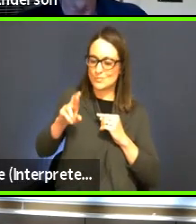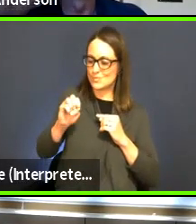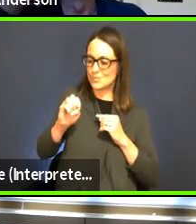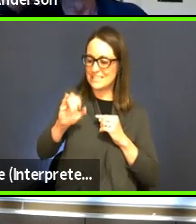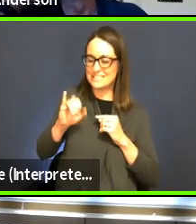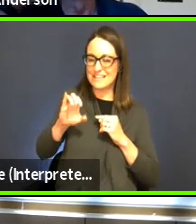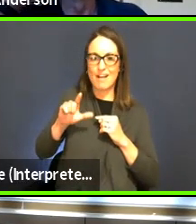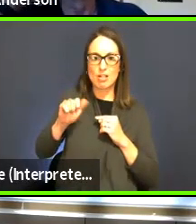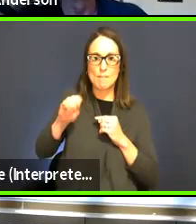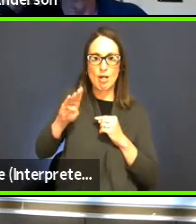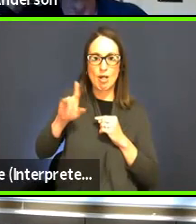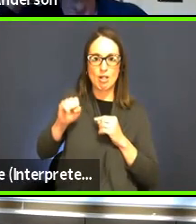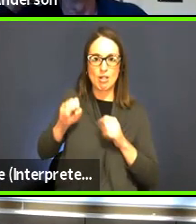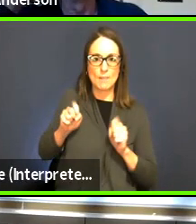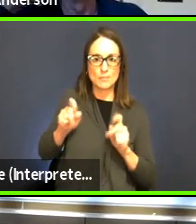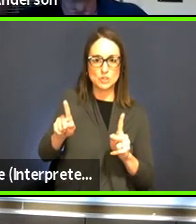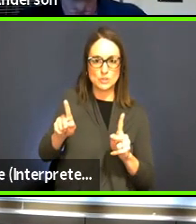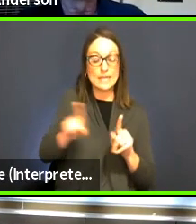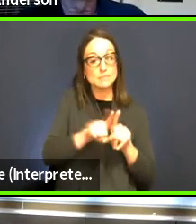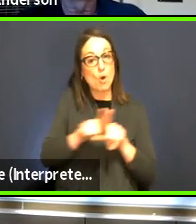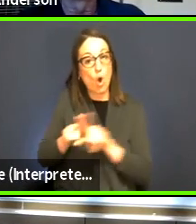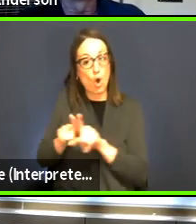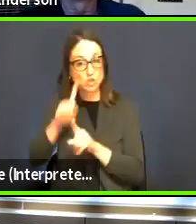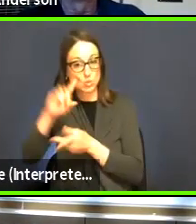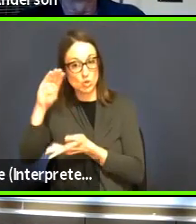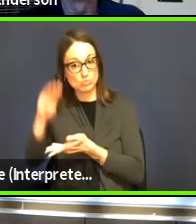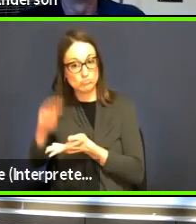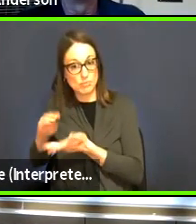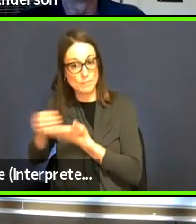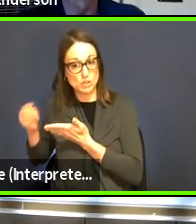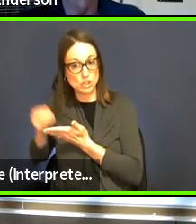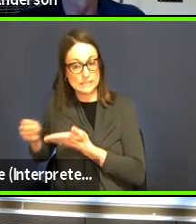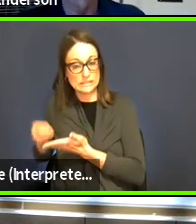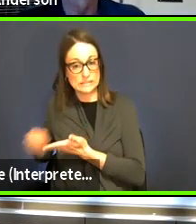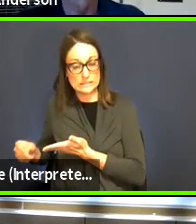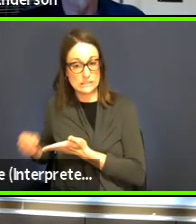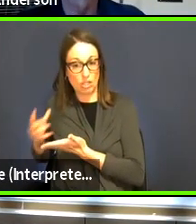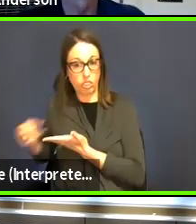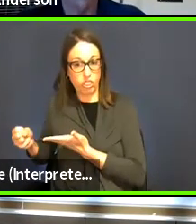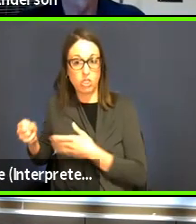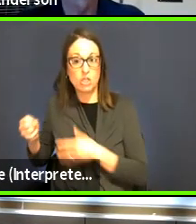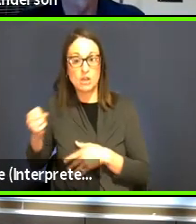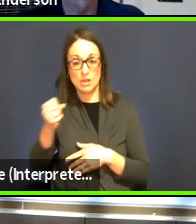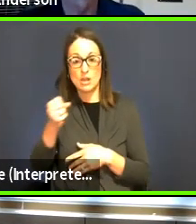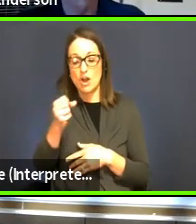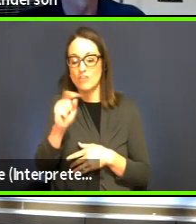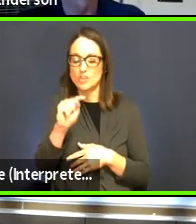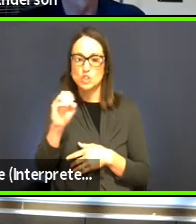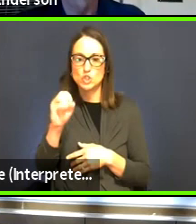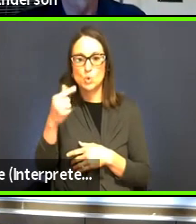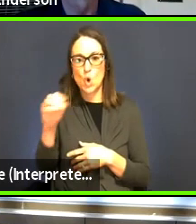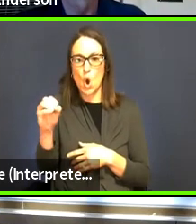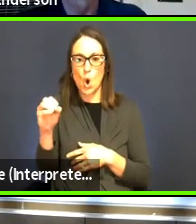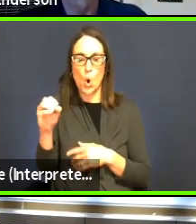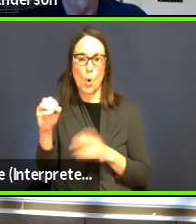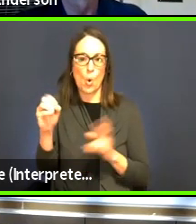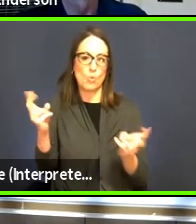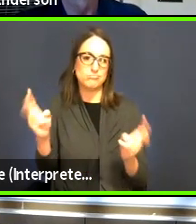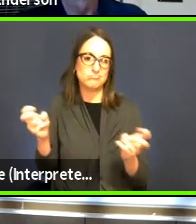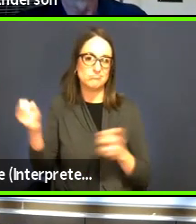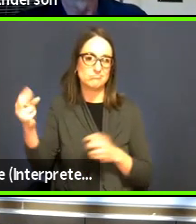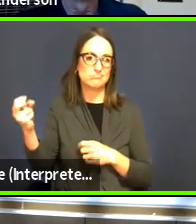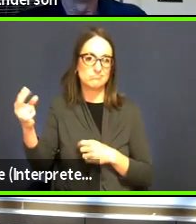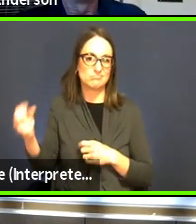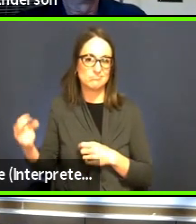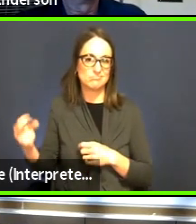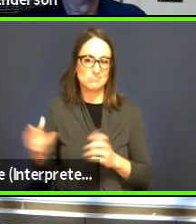will reduce our purchase of to-go containers as well as other paper goods. So we're, you